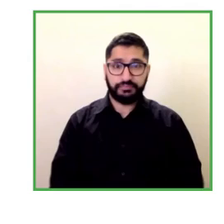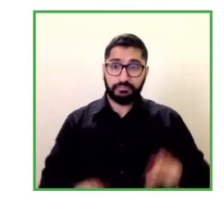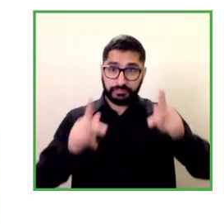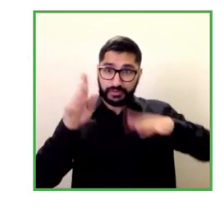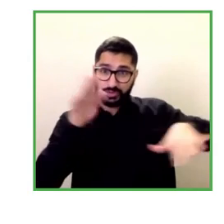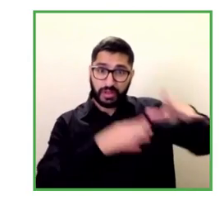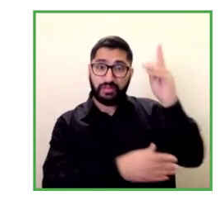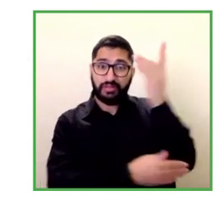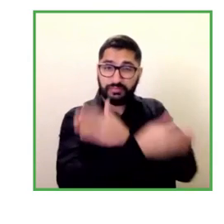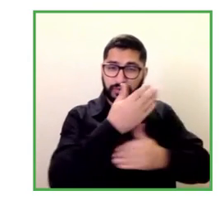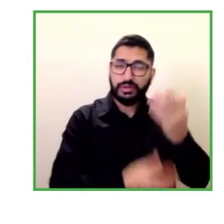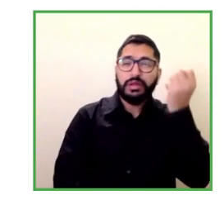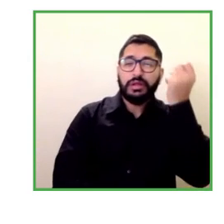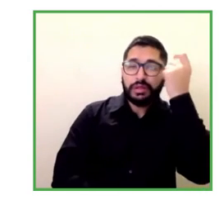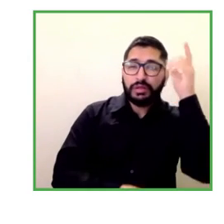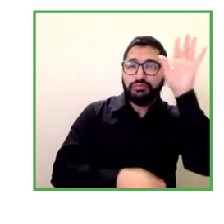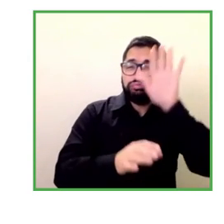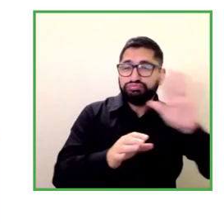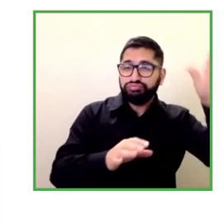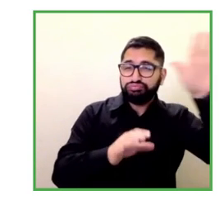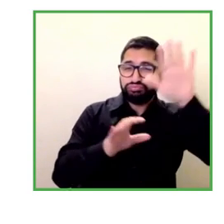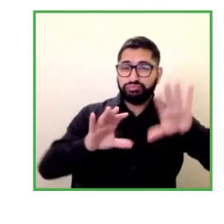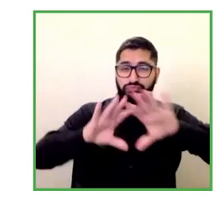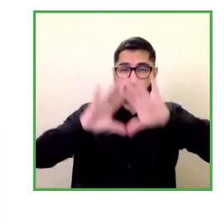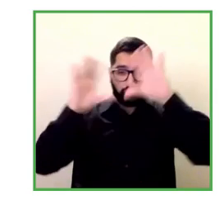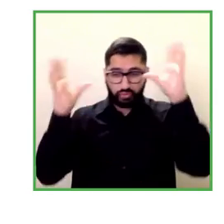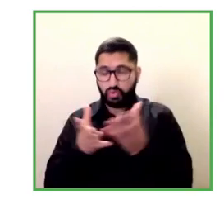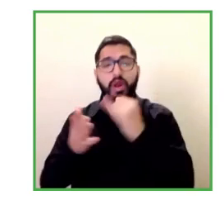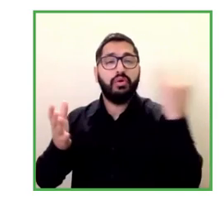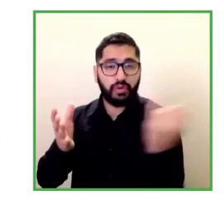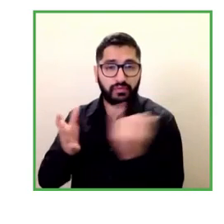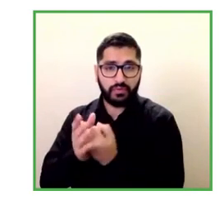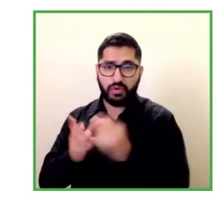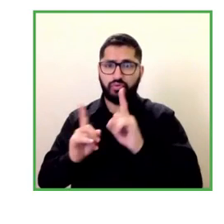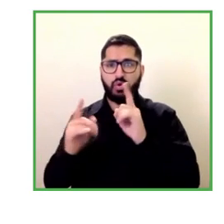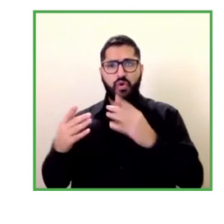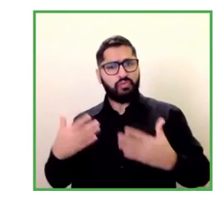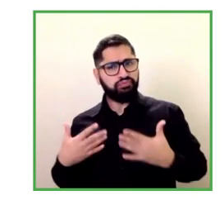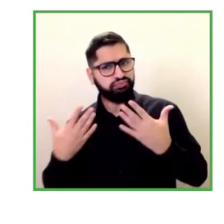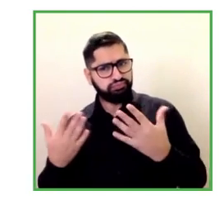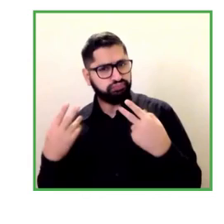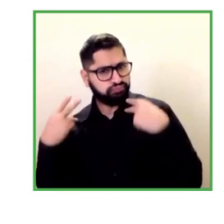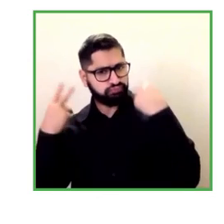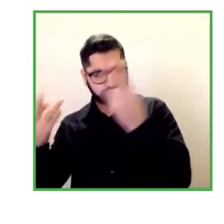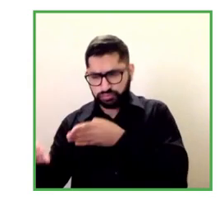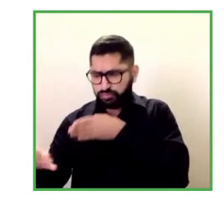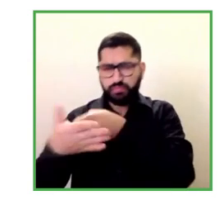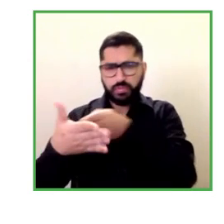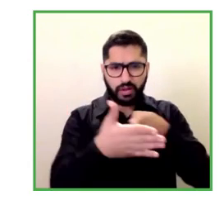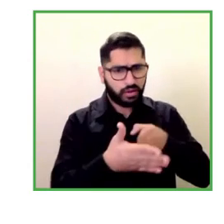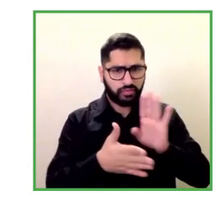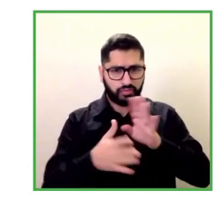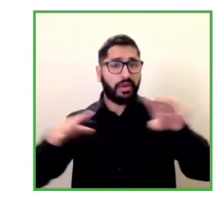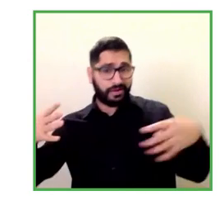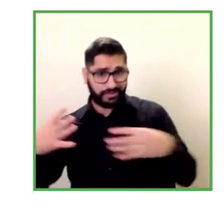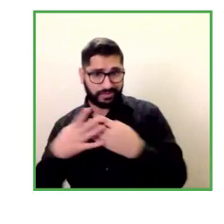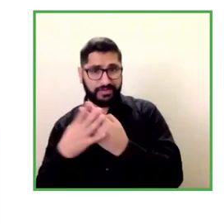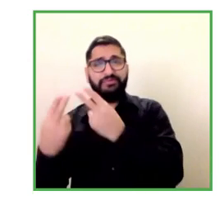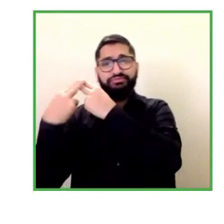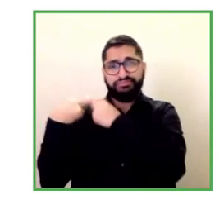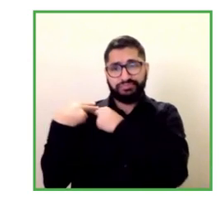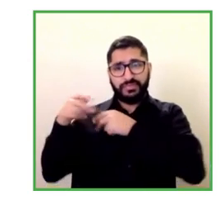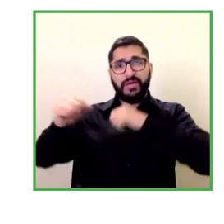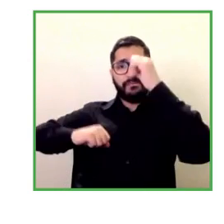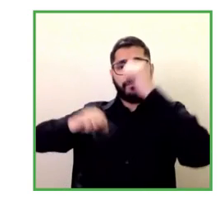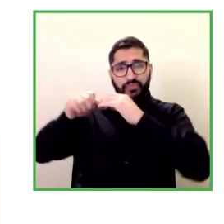when they are not facing the same barriers as them. So when we work with companies, we'll link